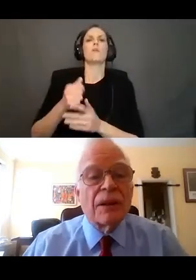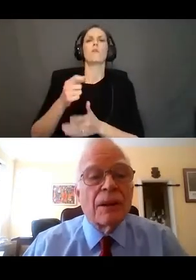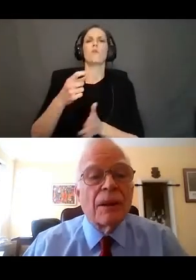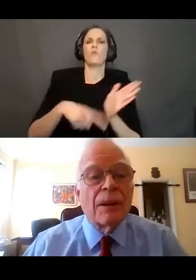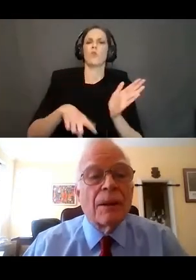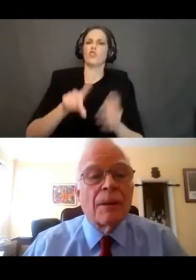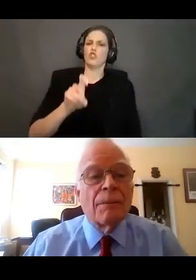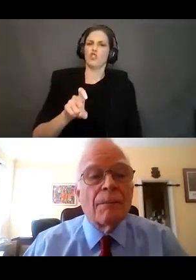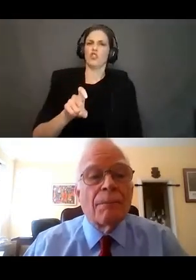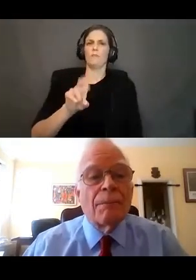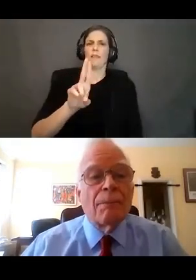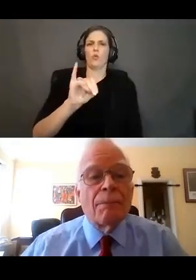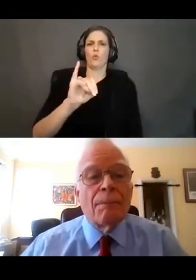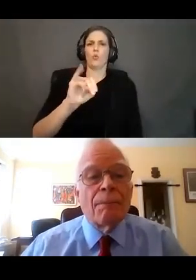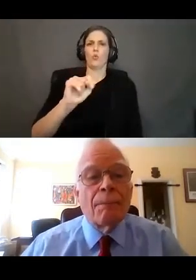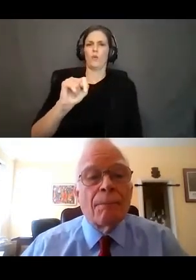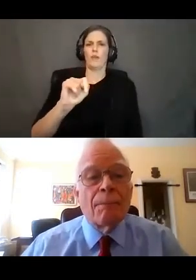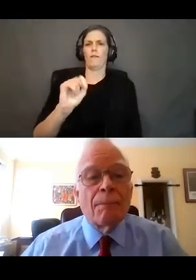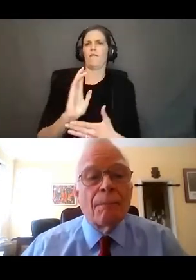intervention?